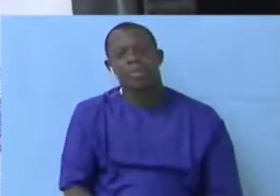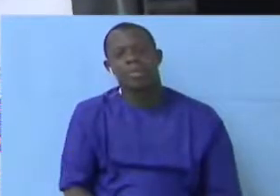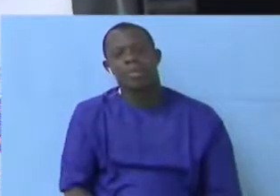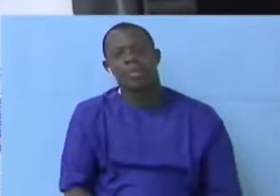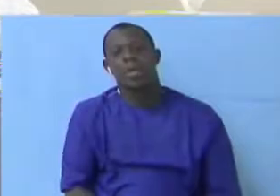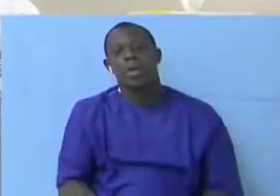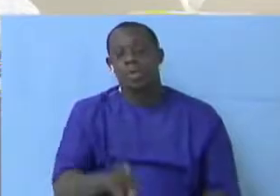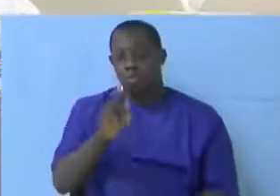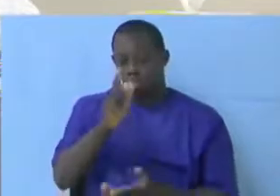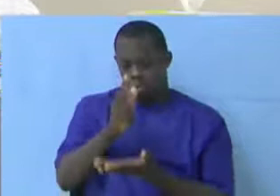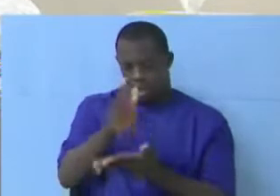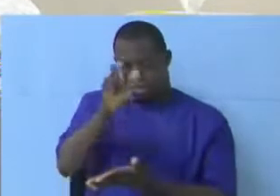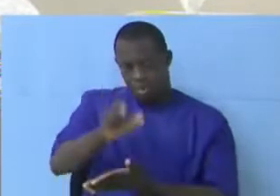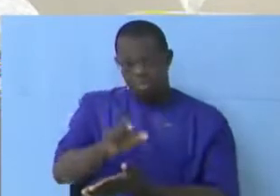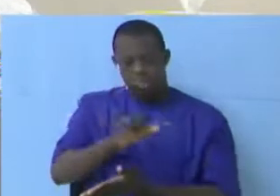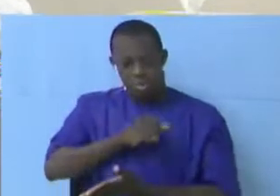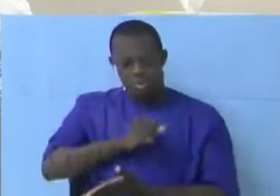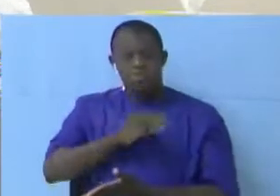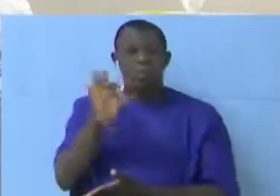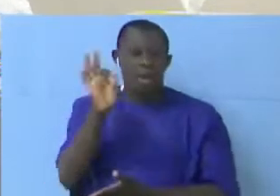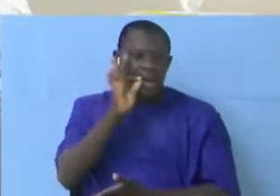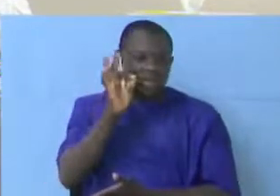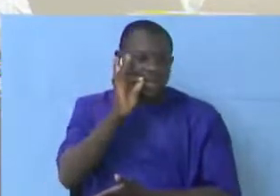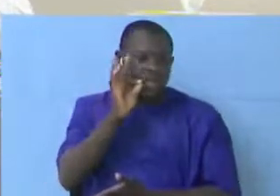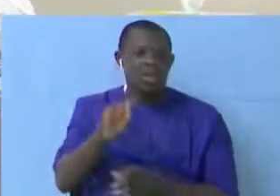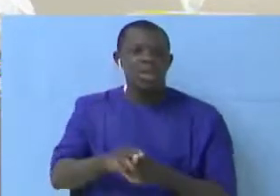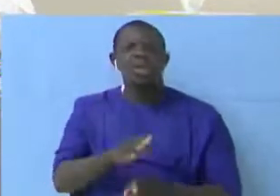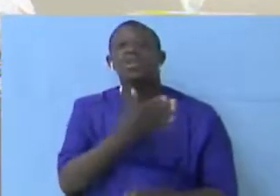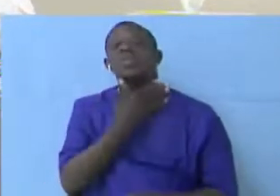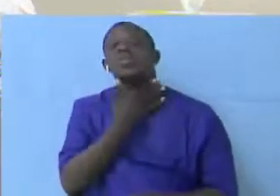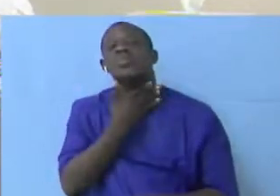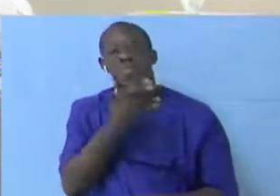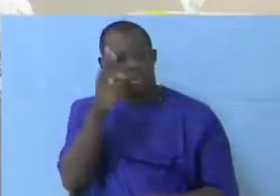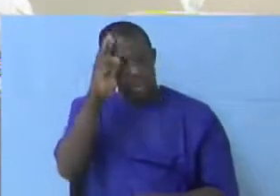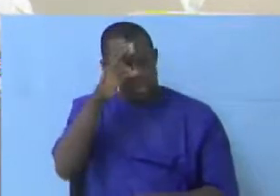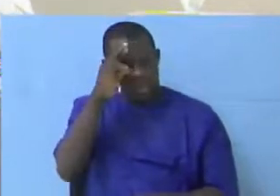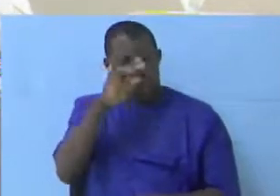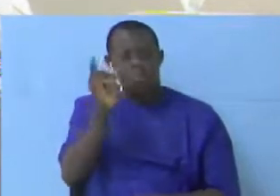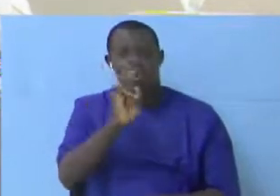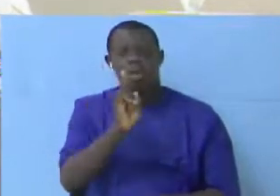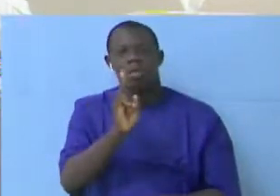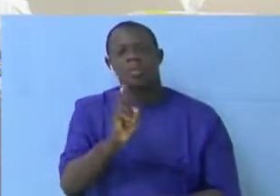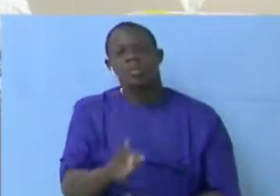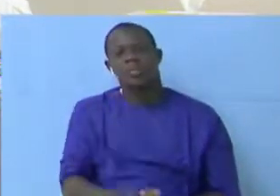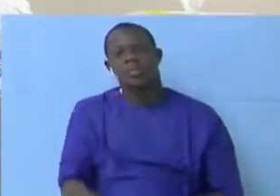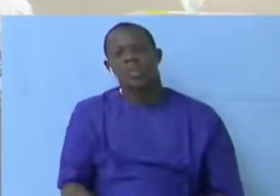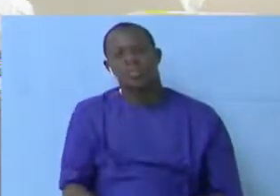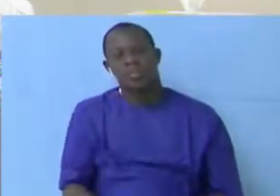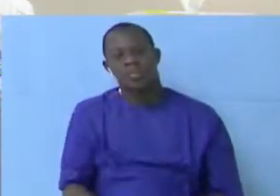by that witness. And the simple reason is that